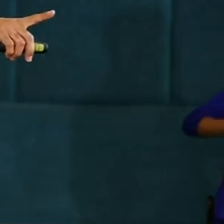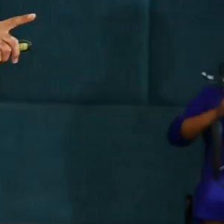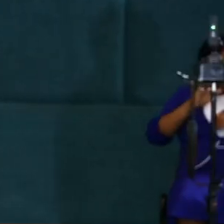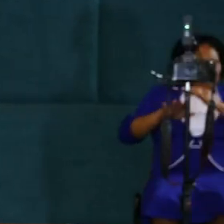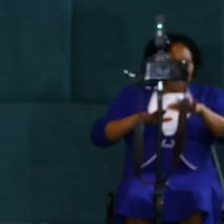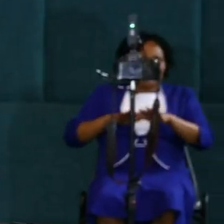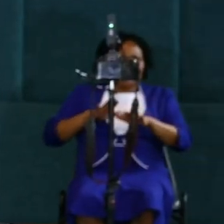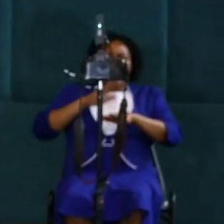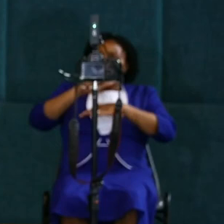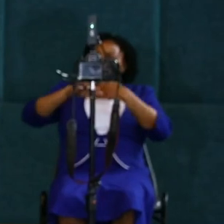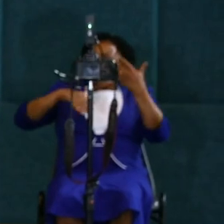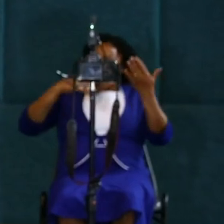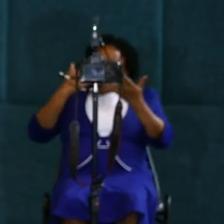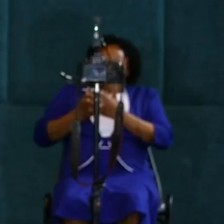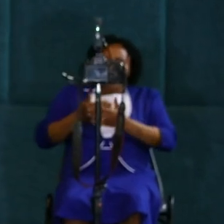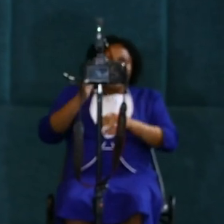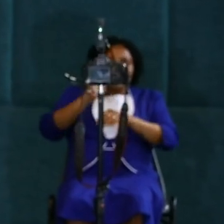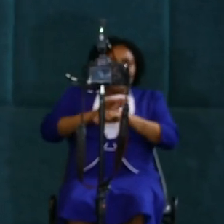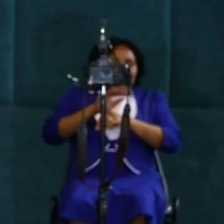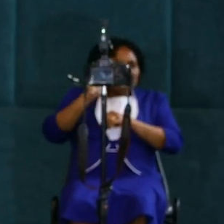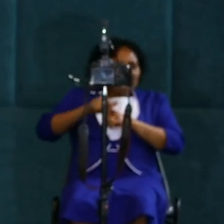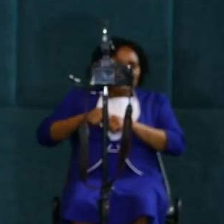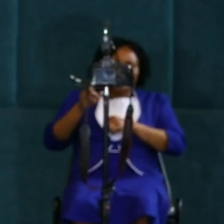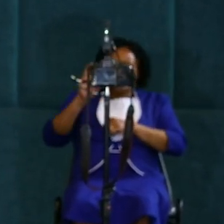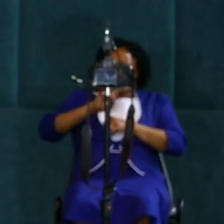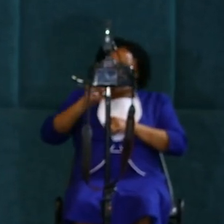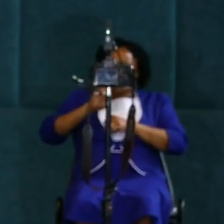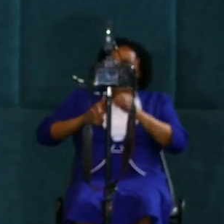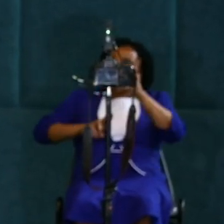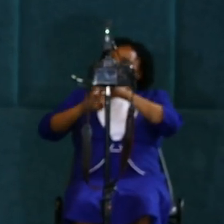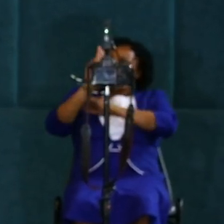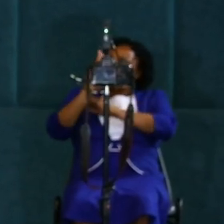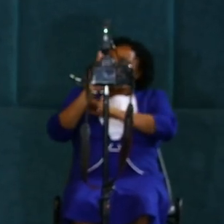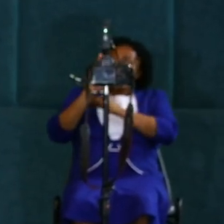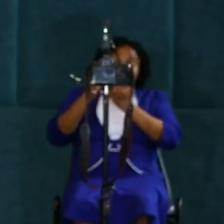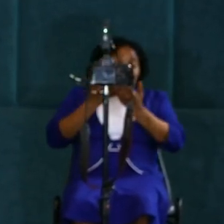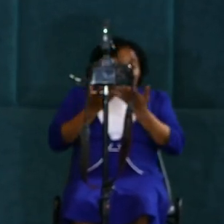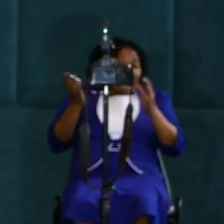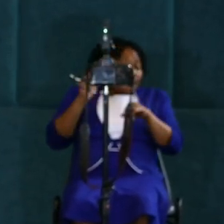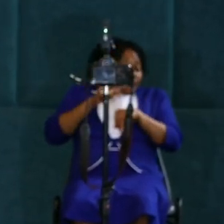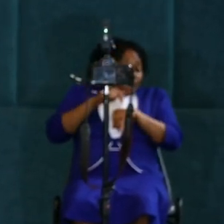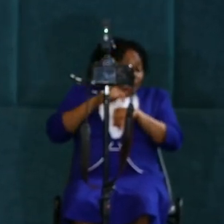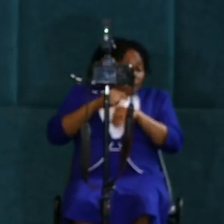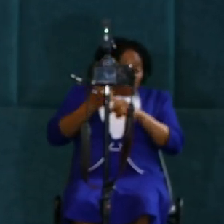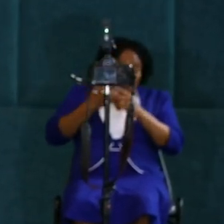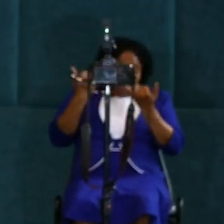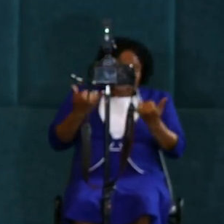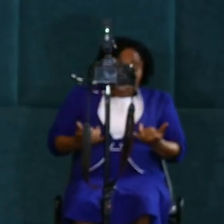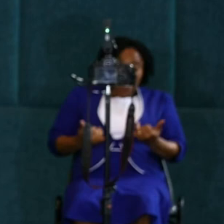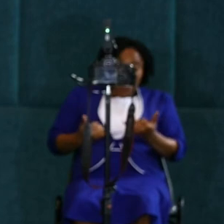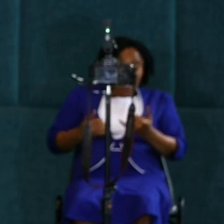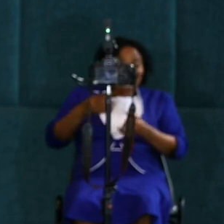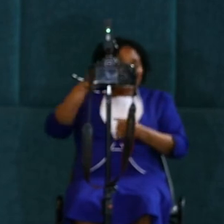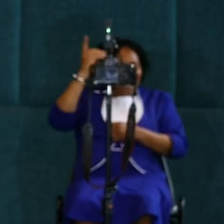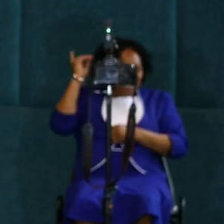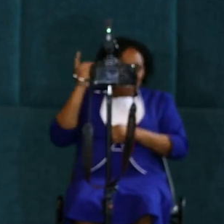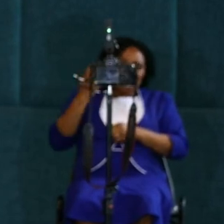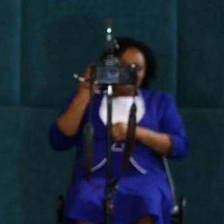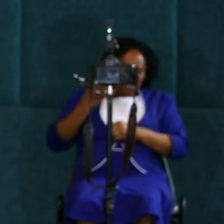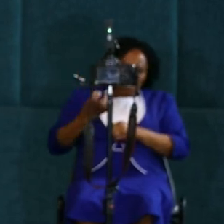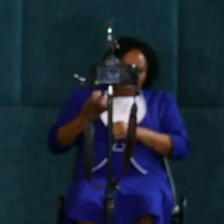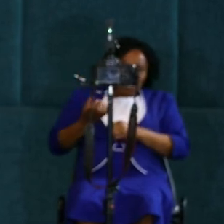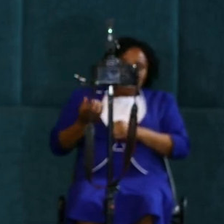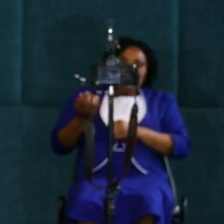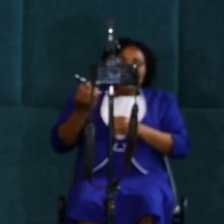then everybody in this generation should be looking up. Because any moment now, Daniel's stone will roll